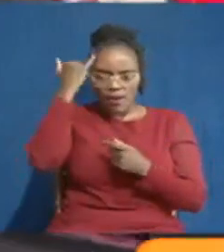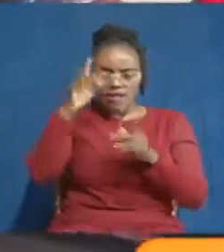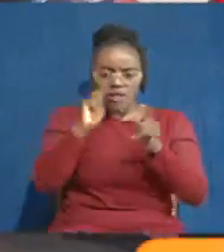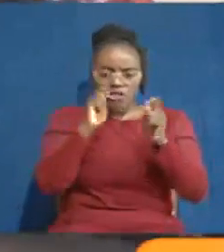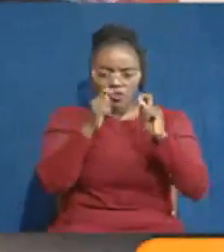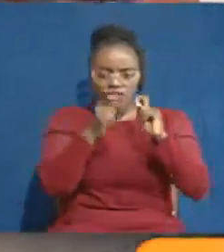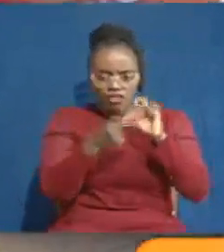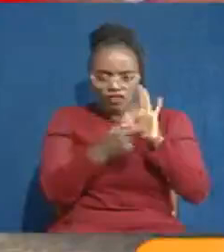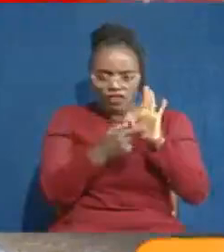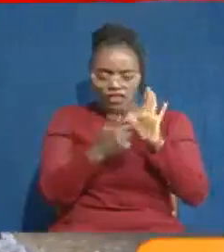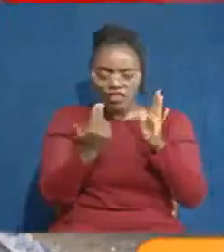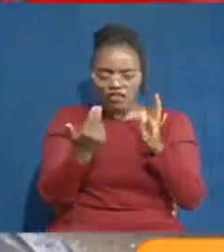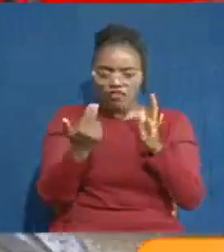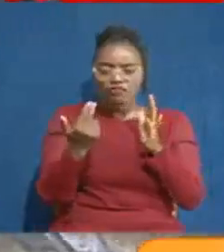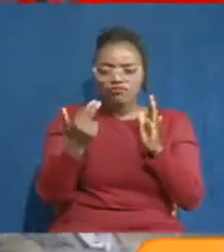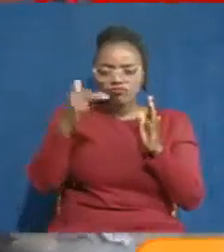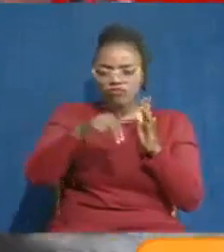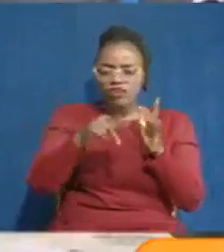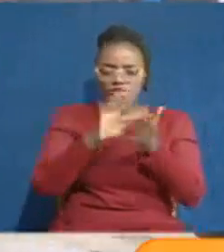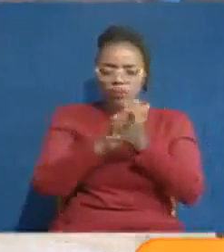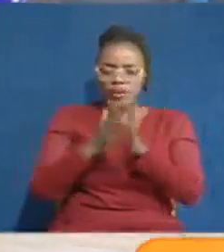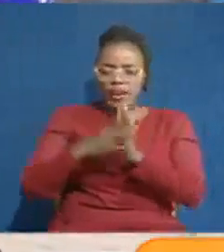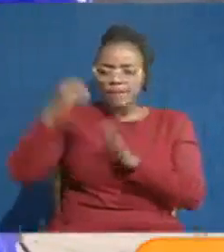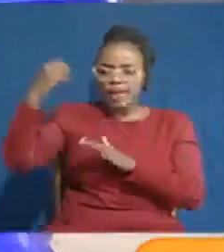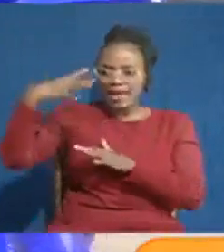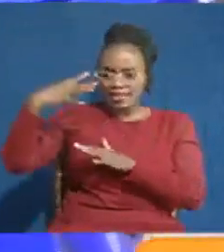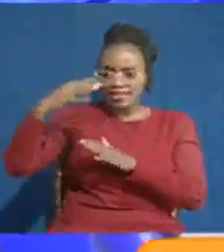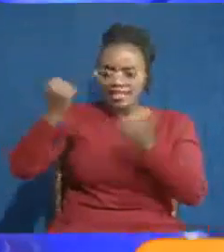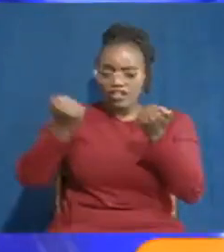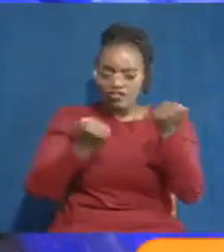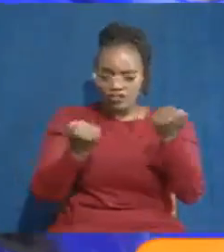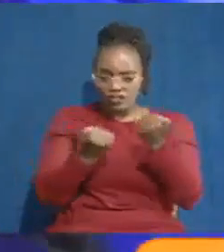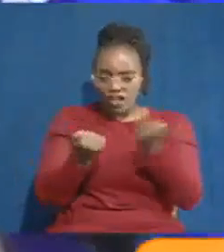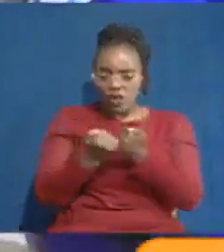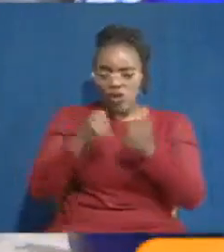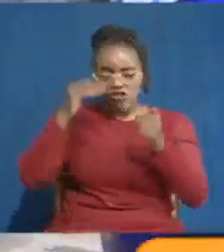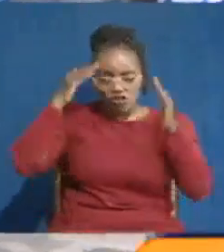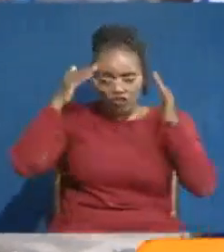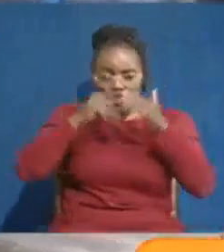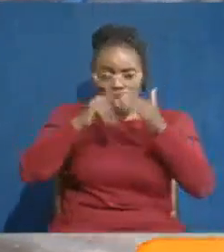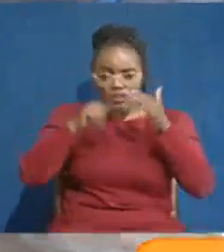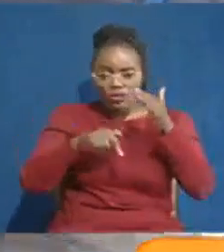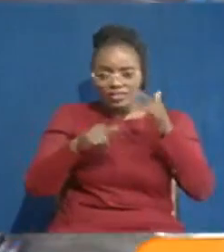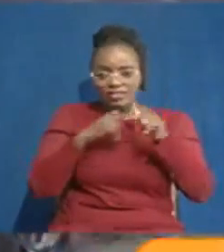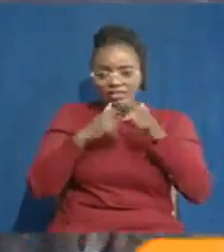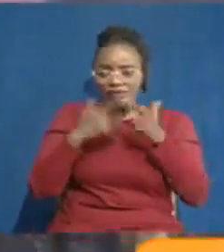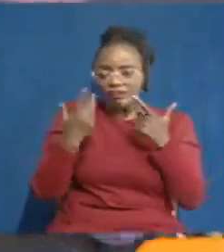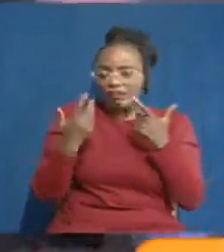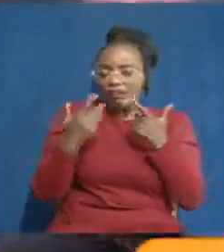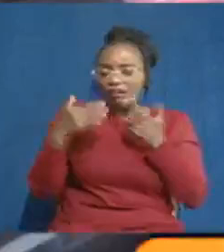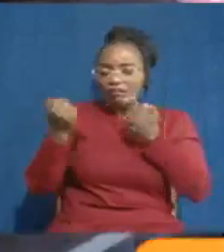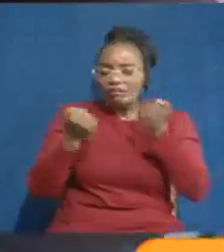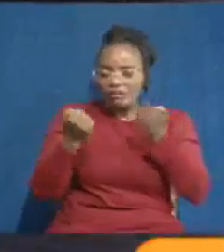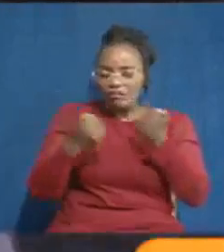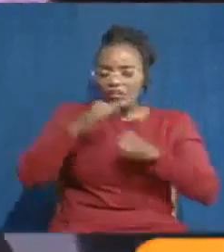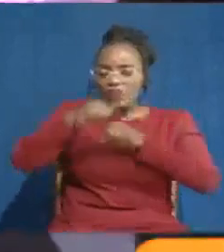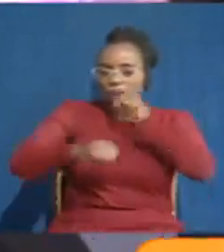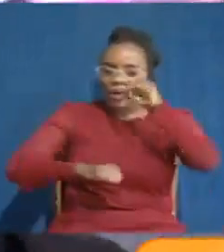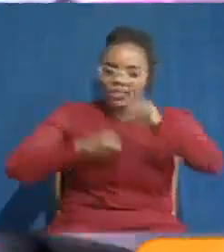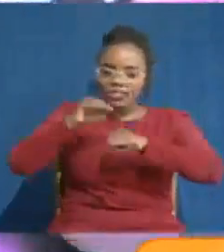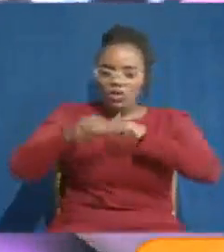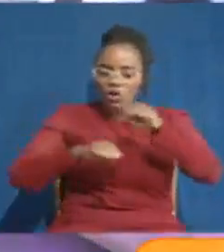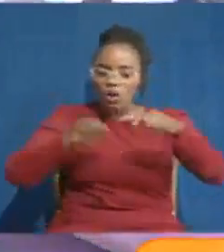converting fuel-powered vehicles into electric. Our focus is on light electric vehicles, bicycles,